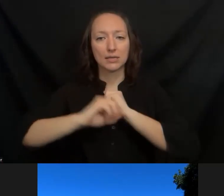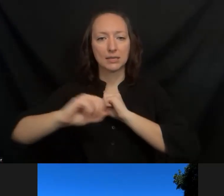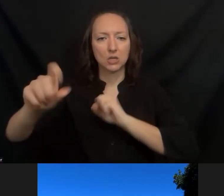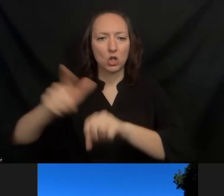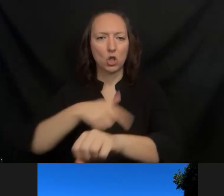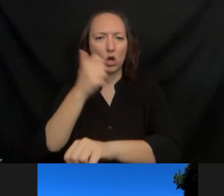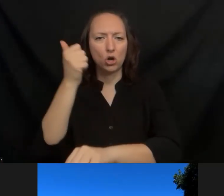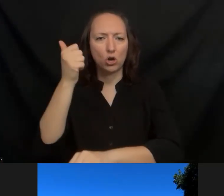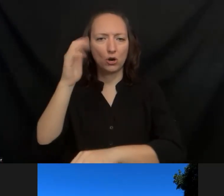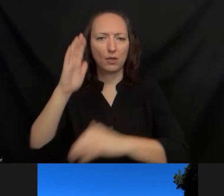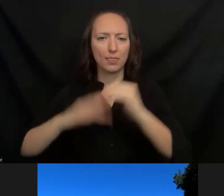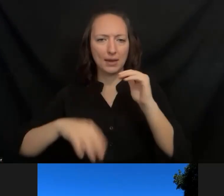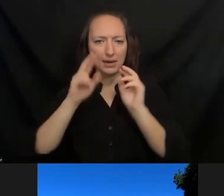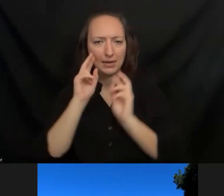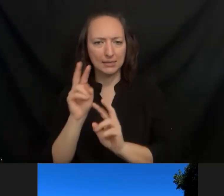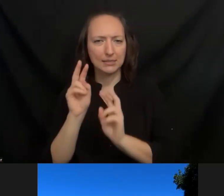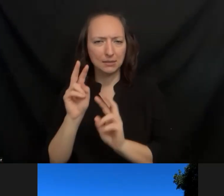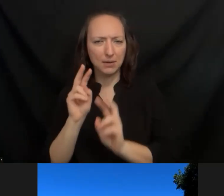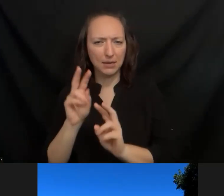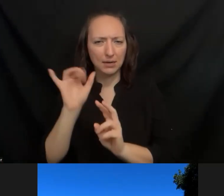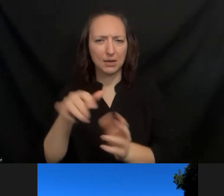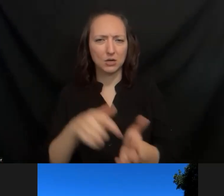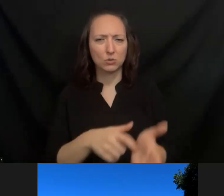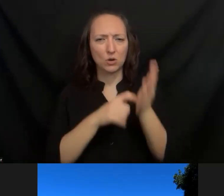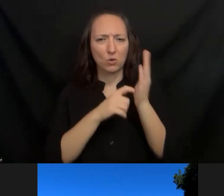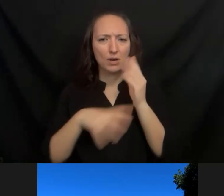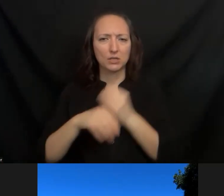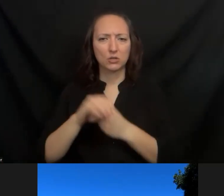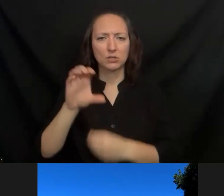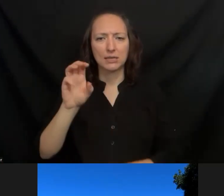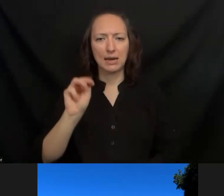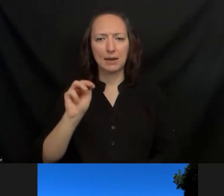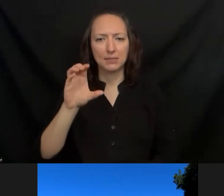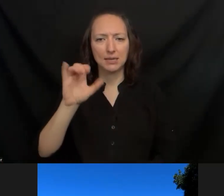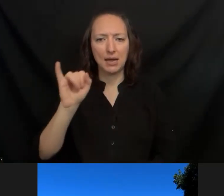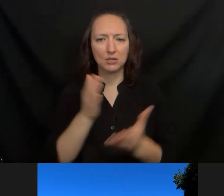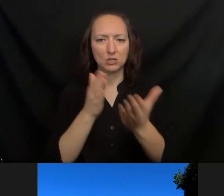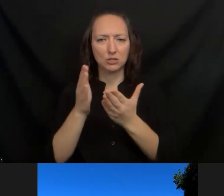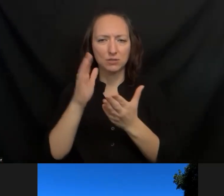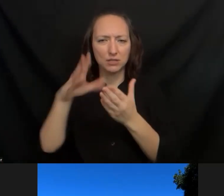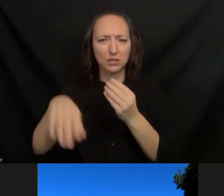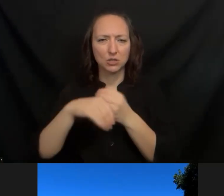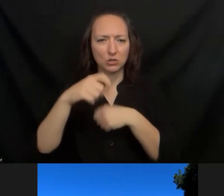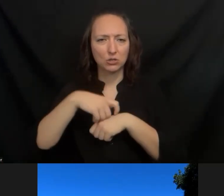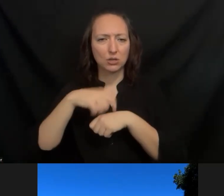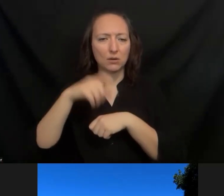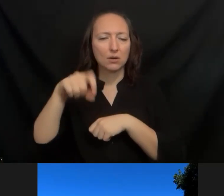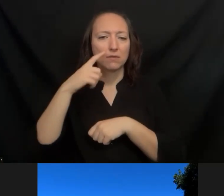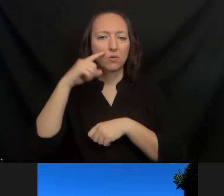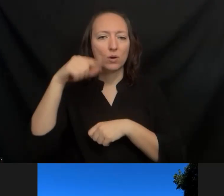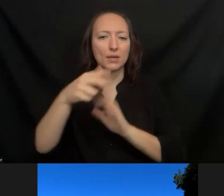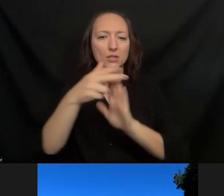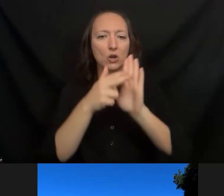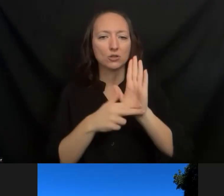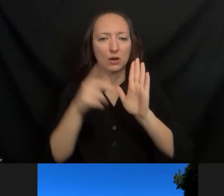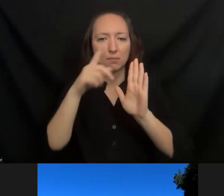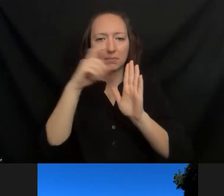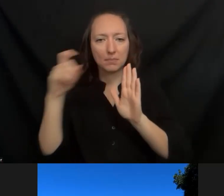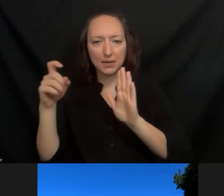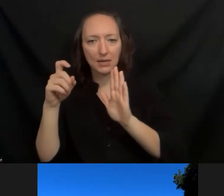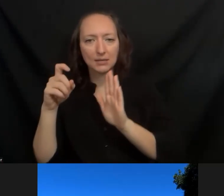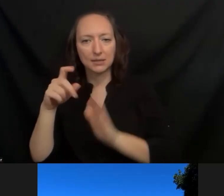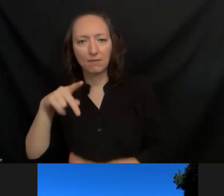additional CMCI services. Additional time was needed in this contract due in part to pilot the electronic